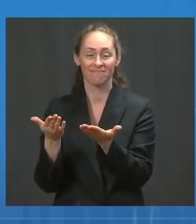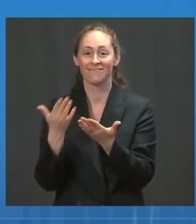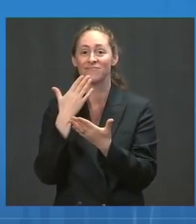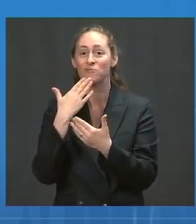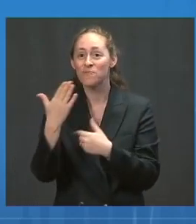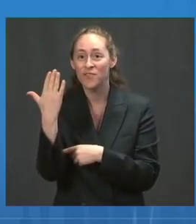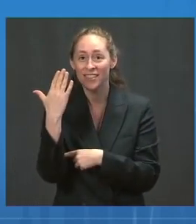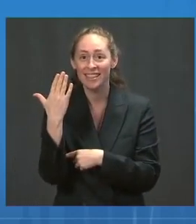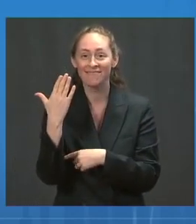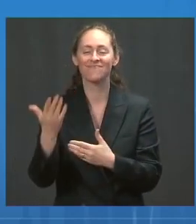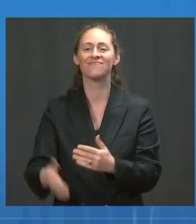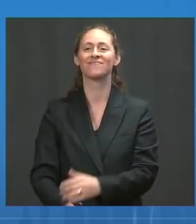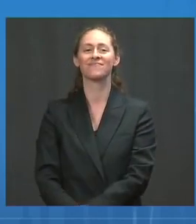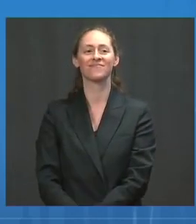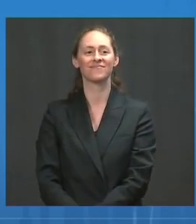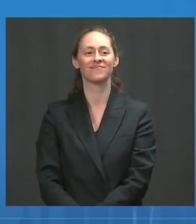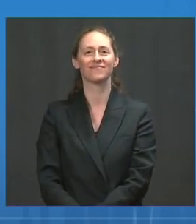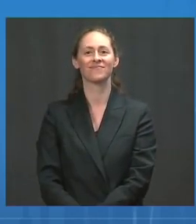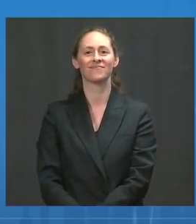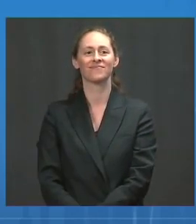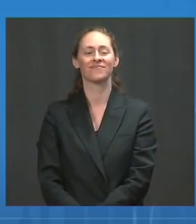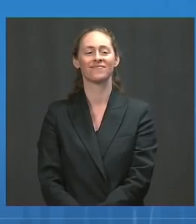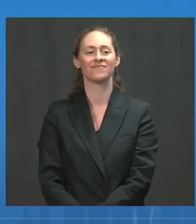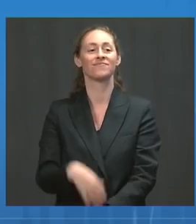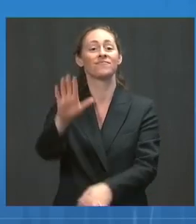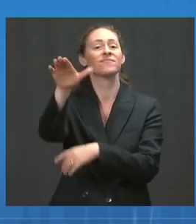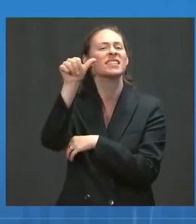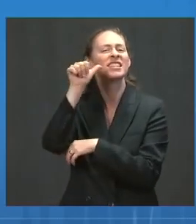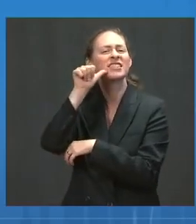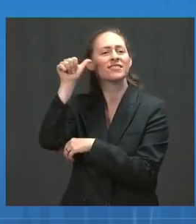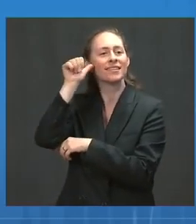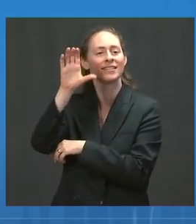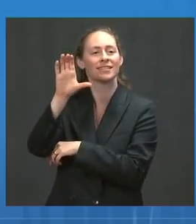overview of the data. Yesterday, CDC reported